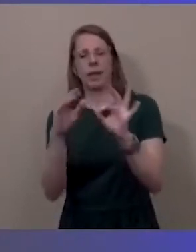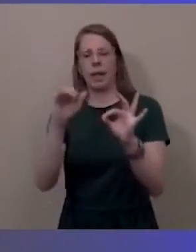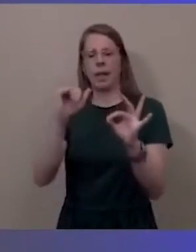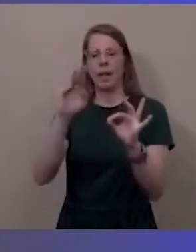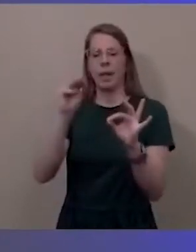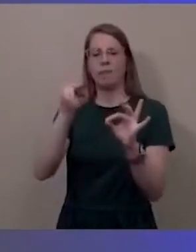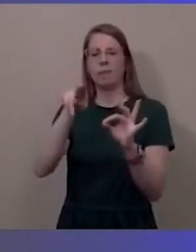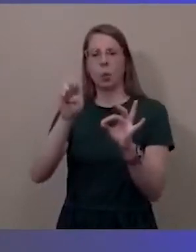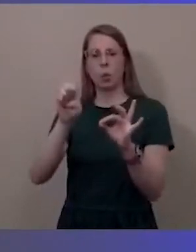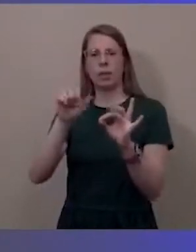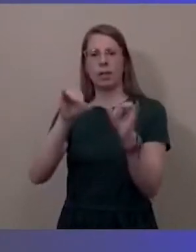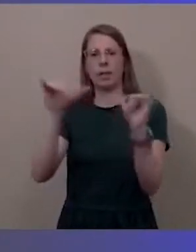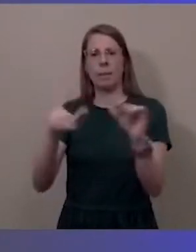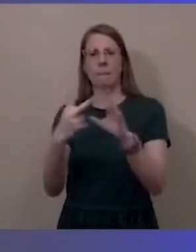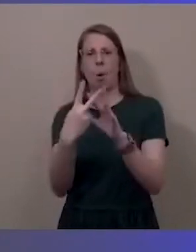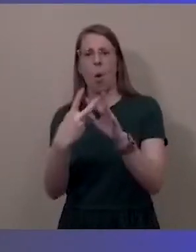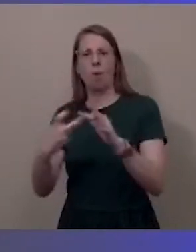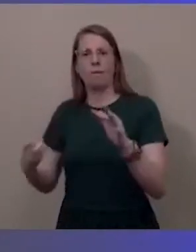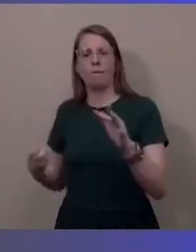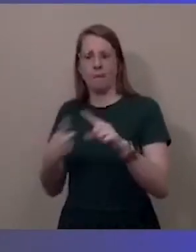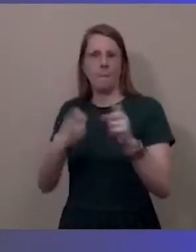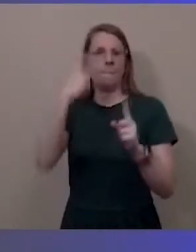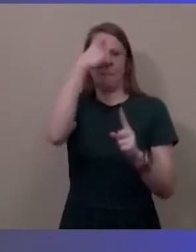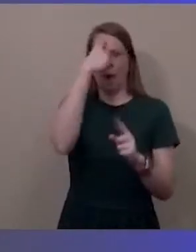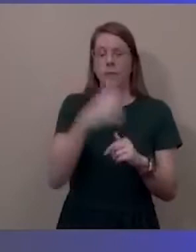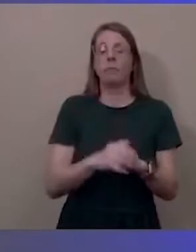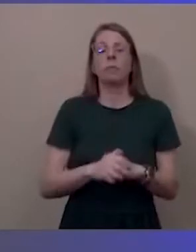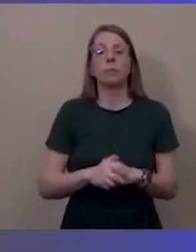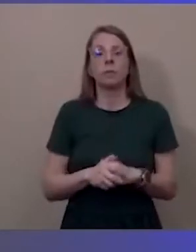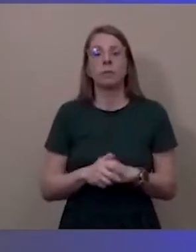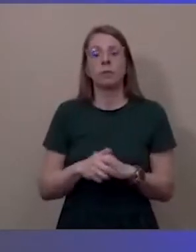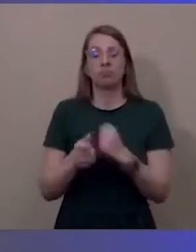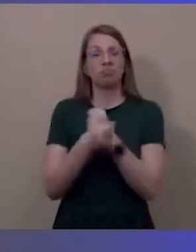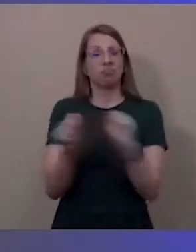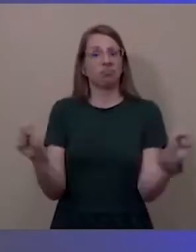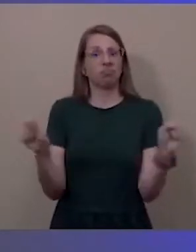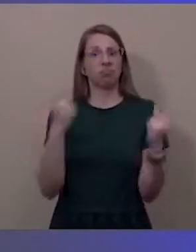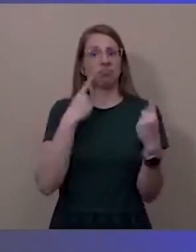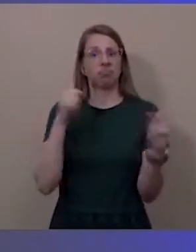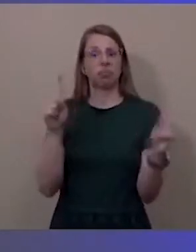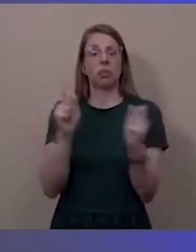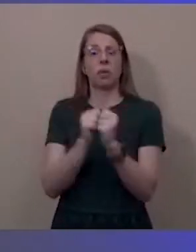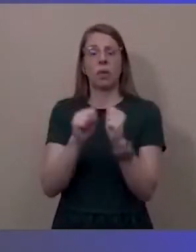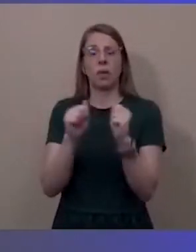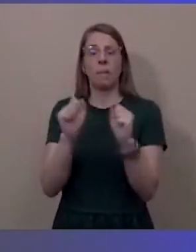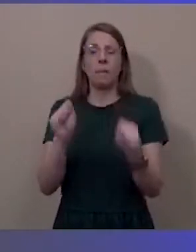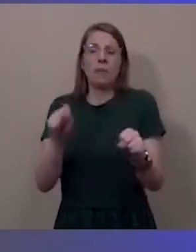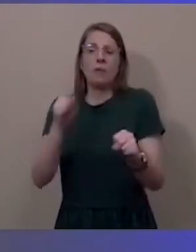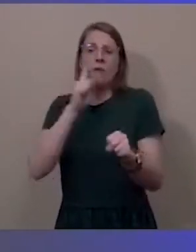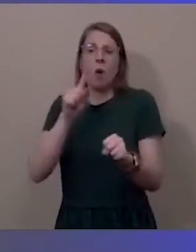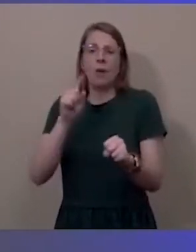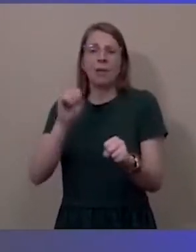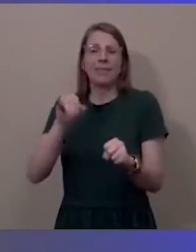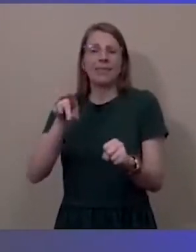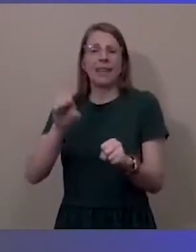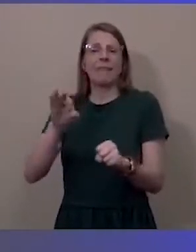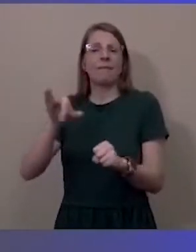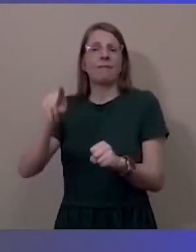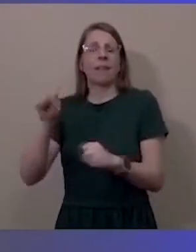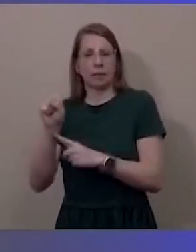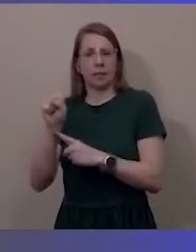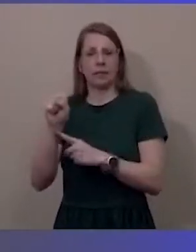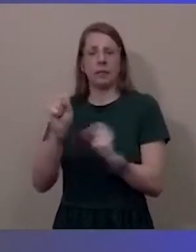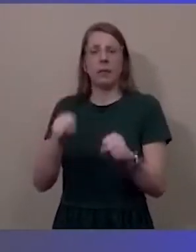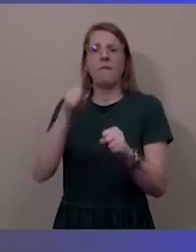out of the brain. And what we've found is it's safe with the potential for side effects, but relatively safe with potential for